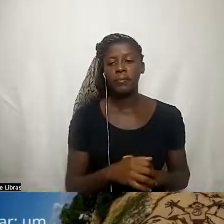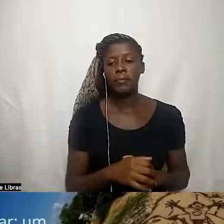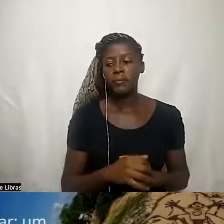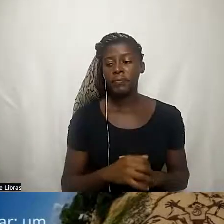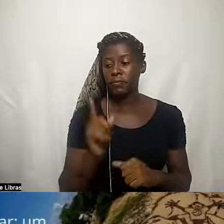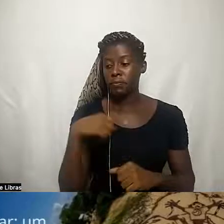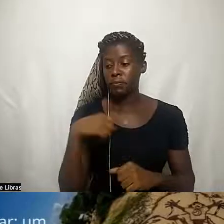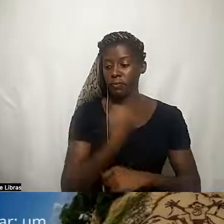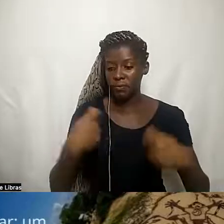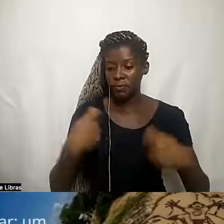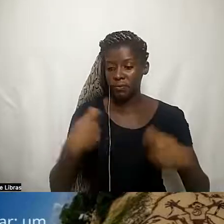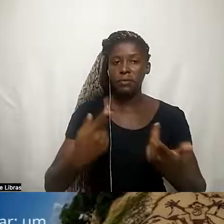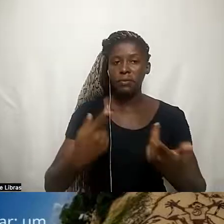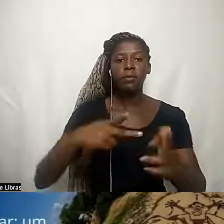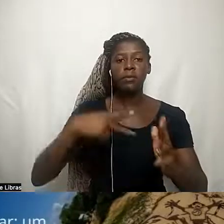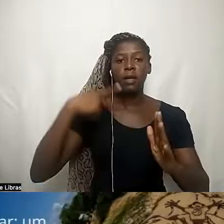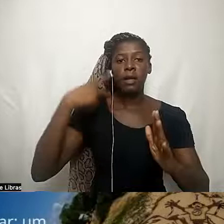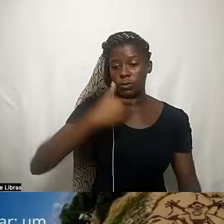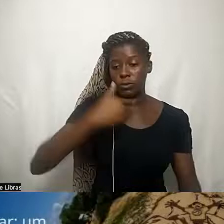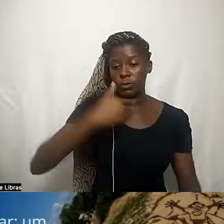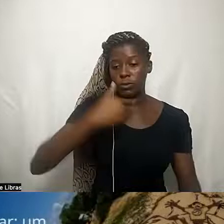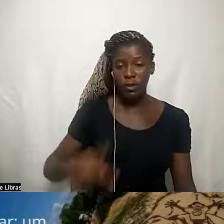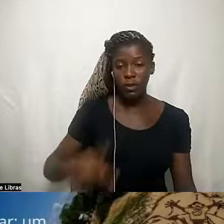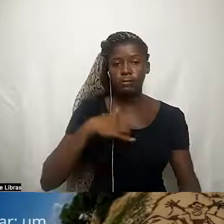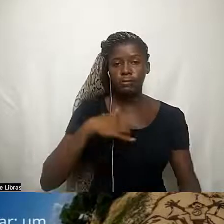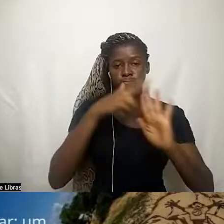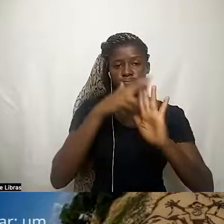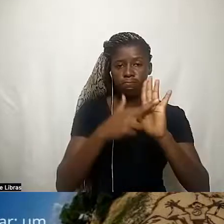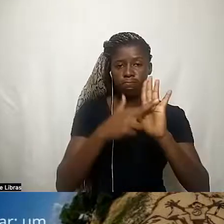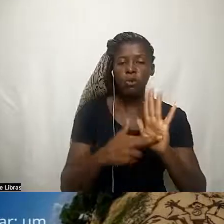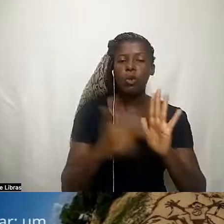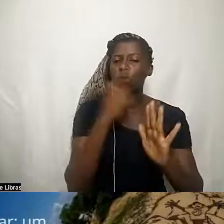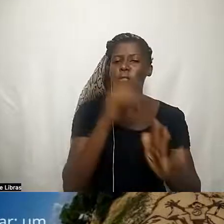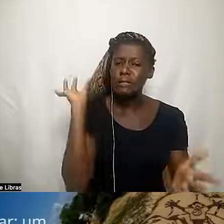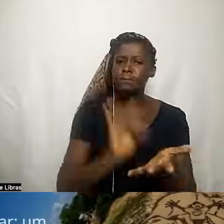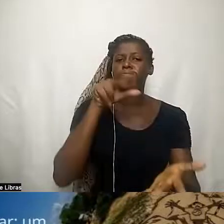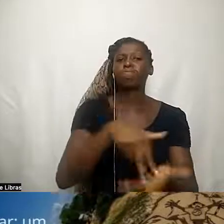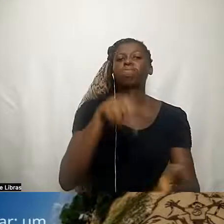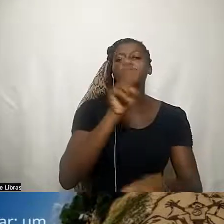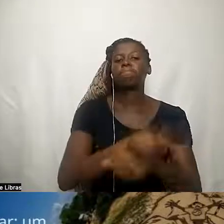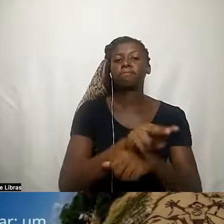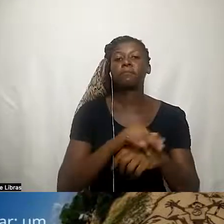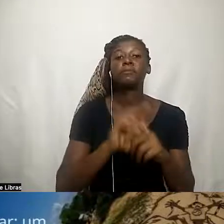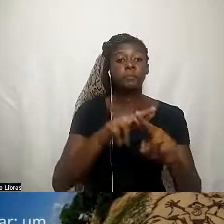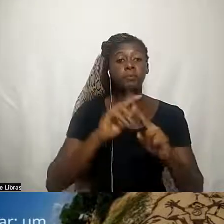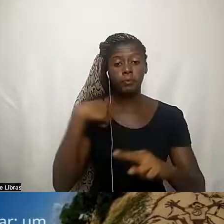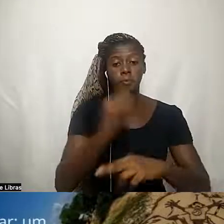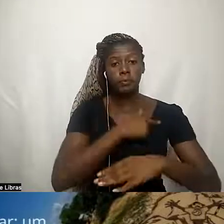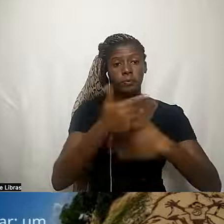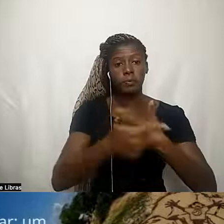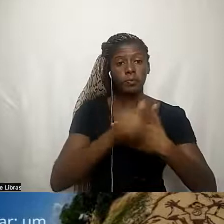is no owner to the ocean, so public policy is very important so it can guarantee the effectiveness of the conservation.